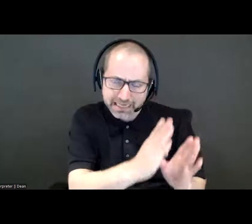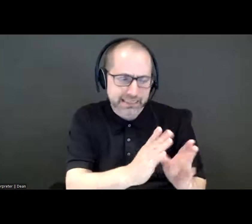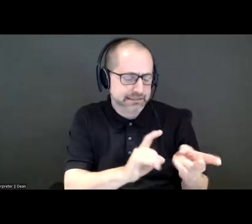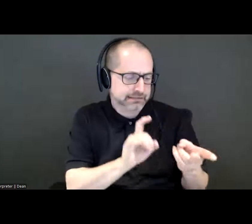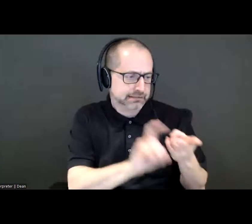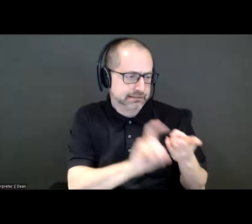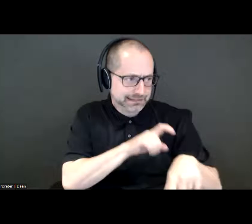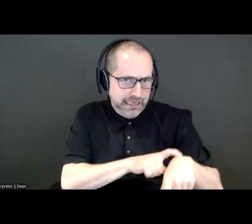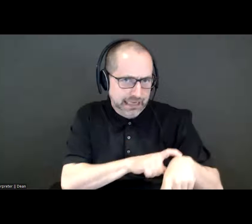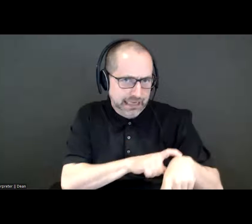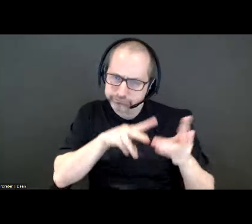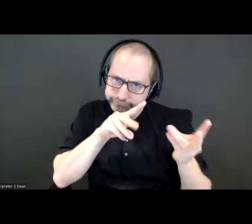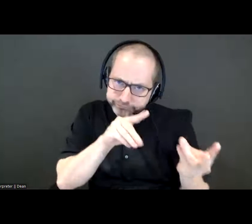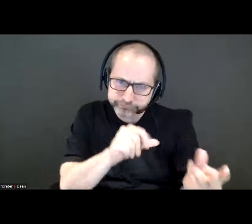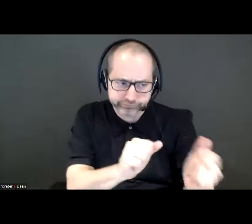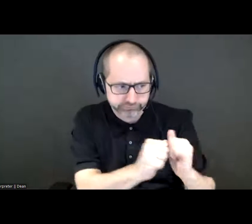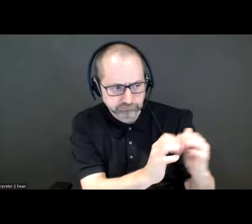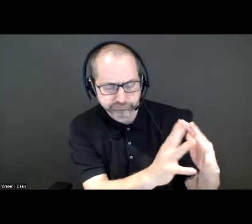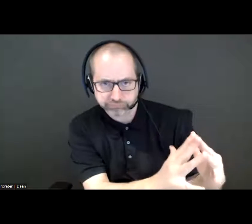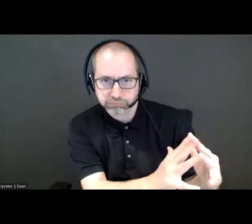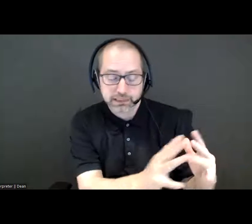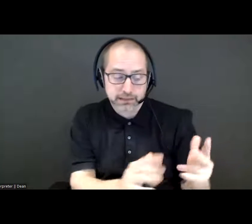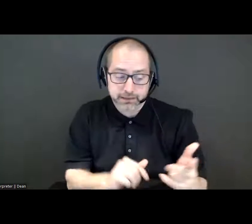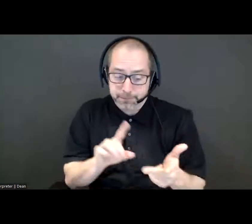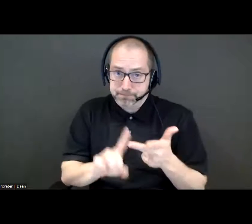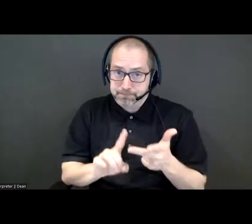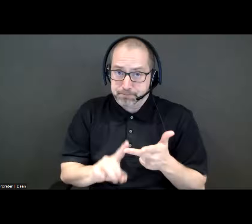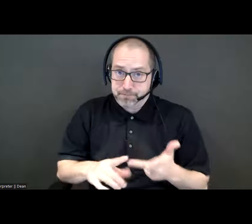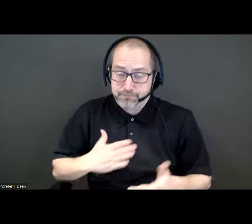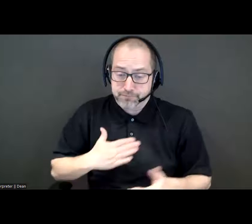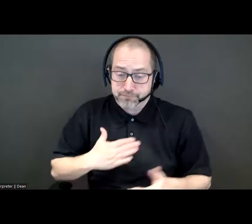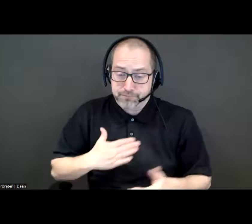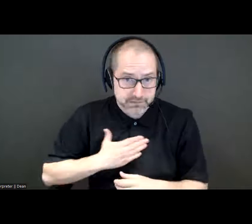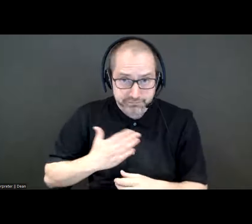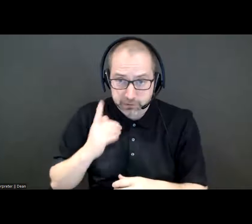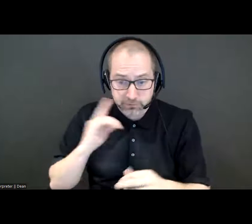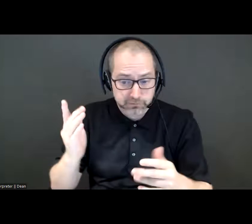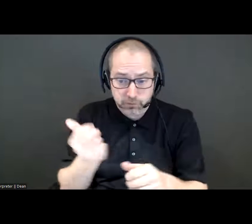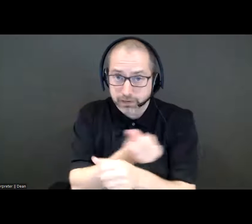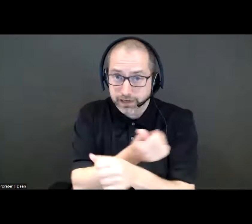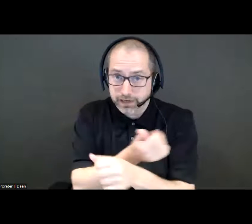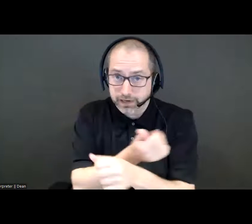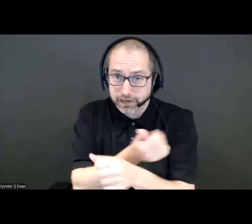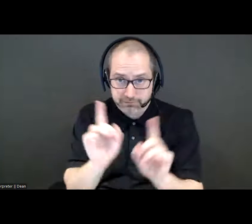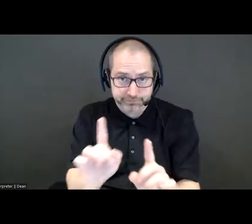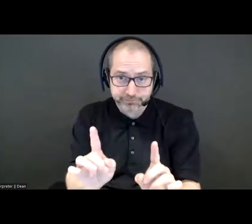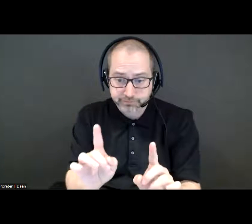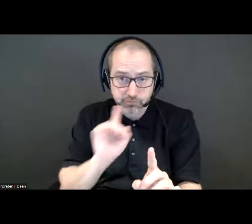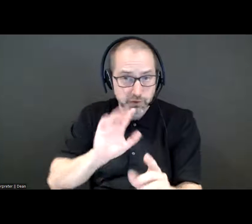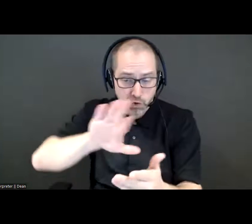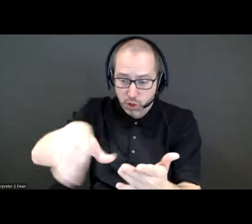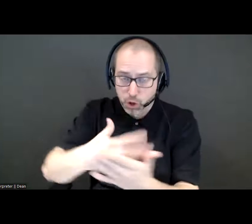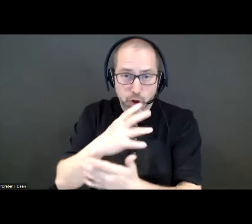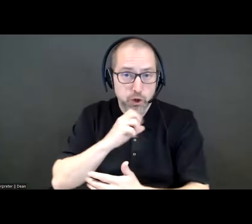to implement. And here's one that's for everyone and for all